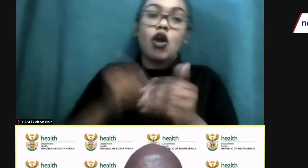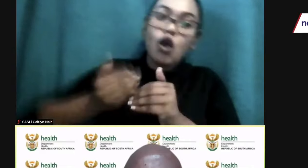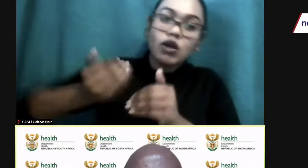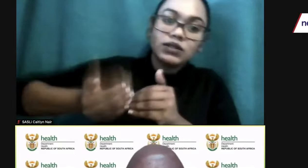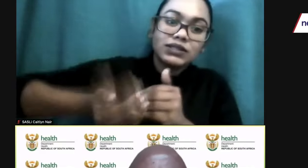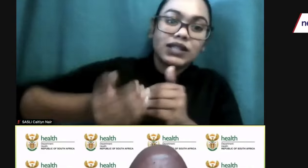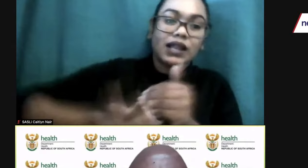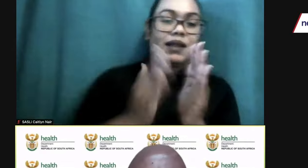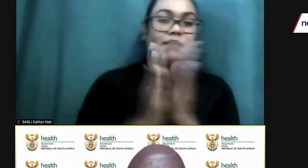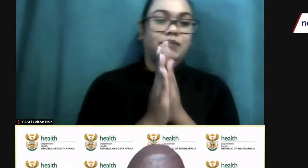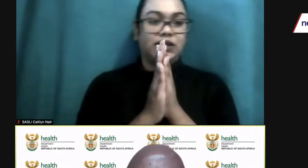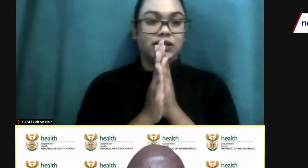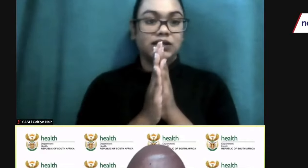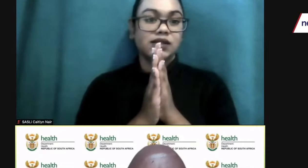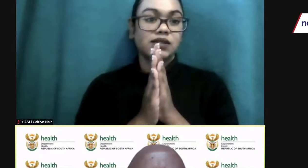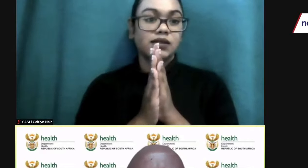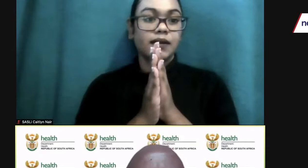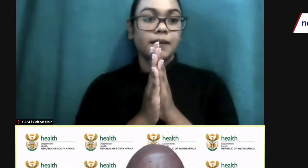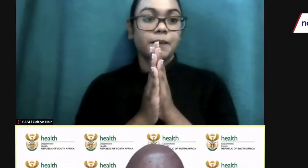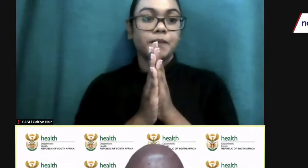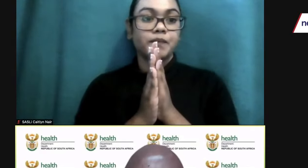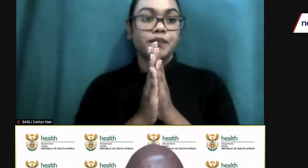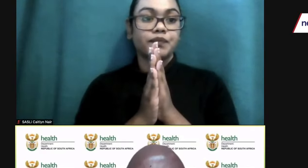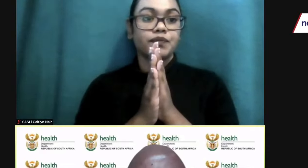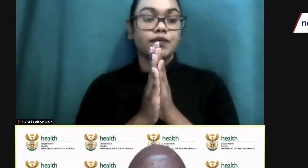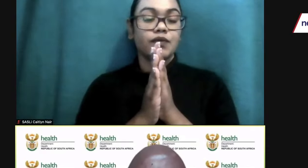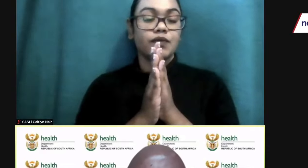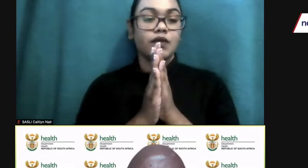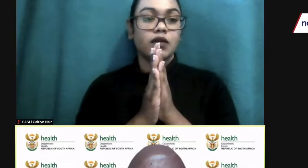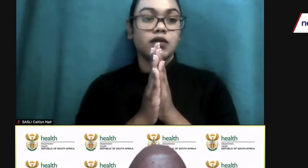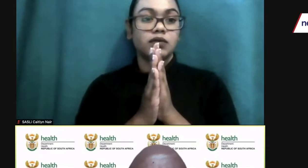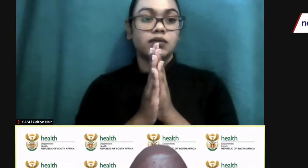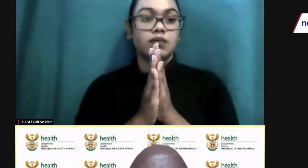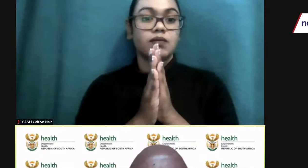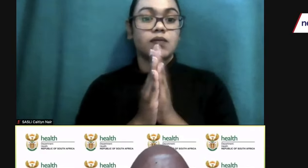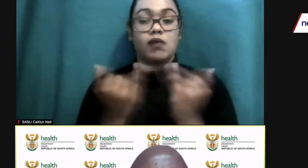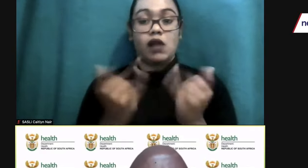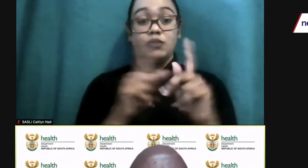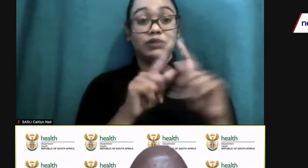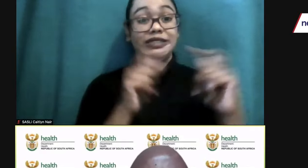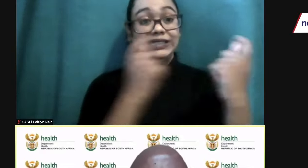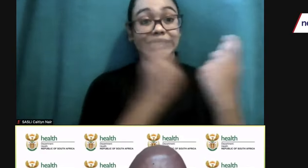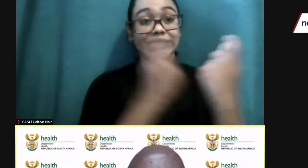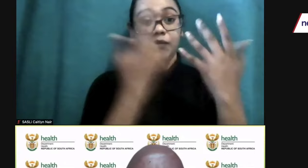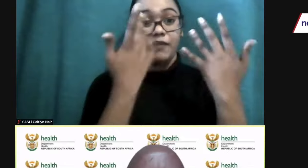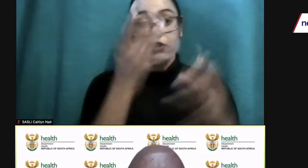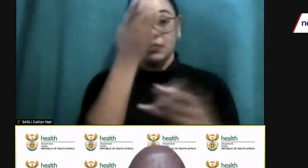Also, of course, at this stage, as the team has indicated, while